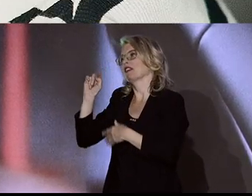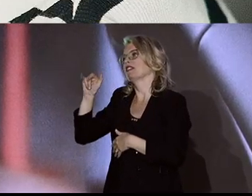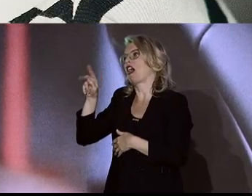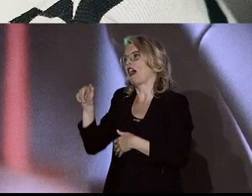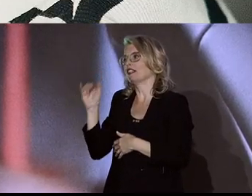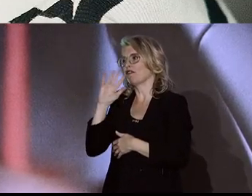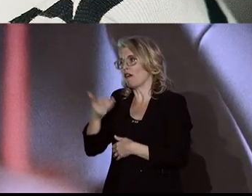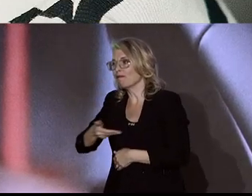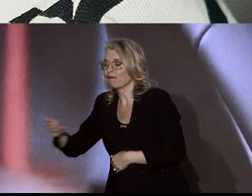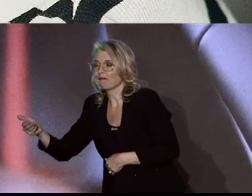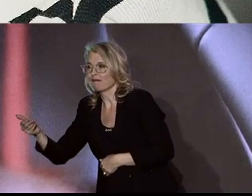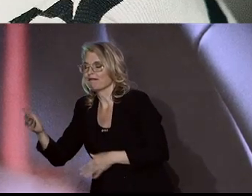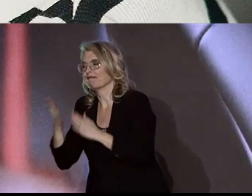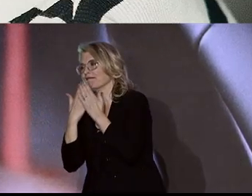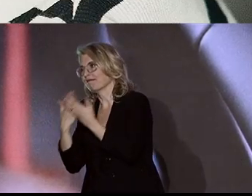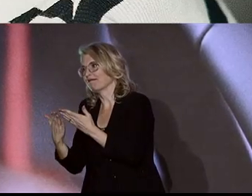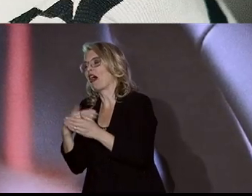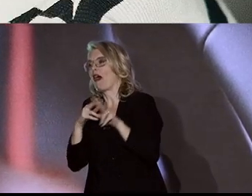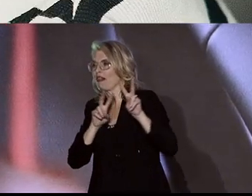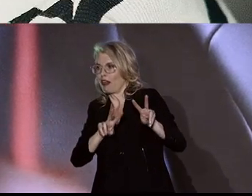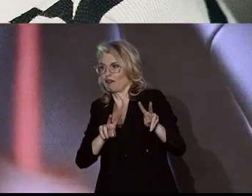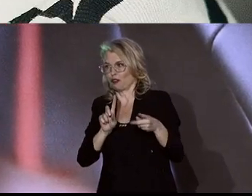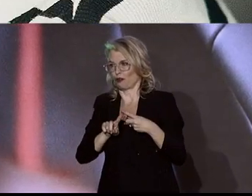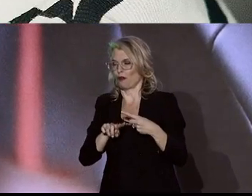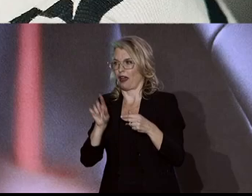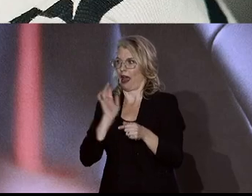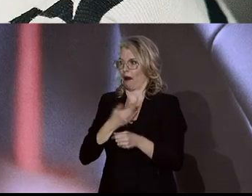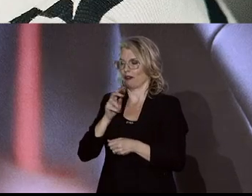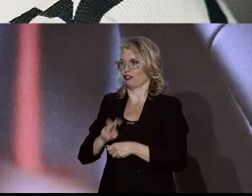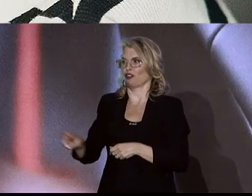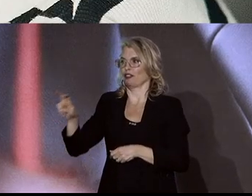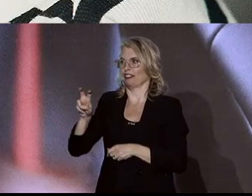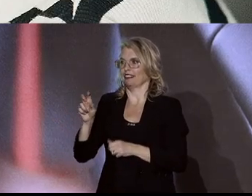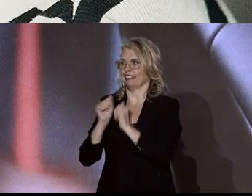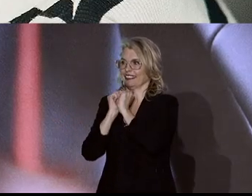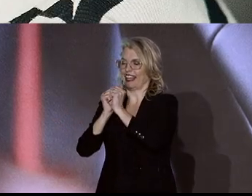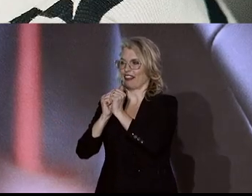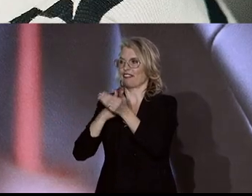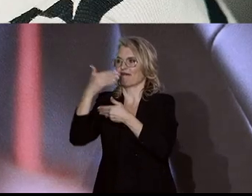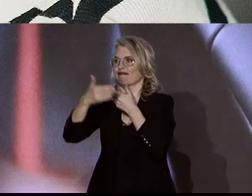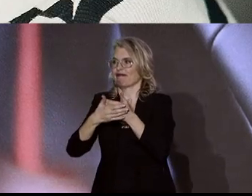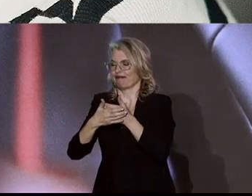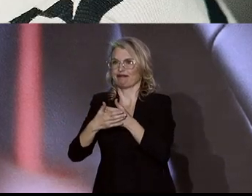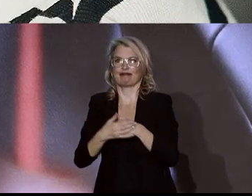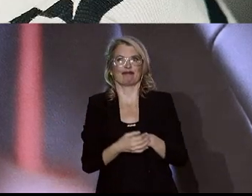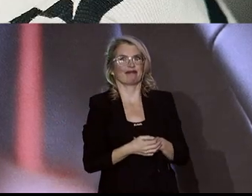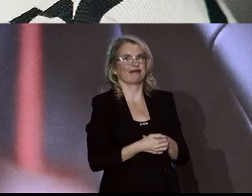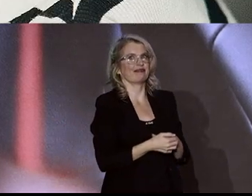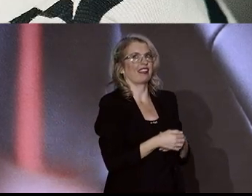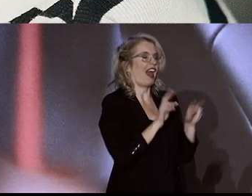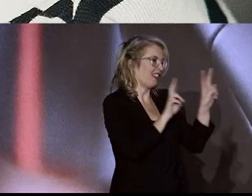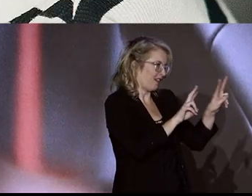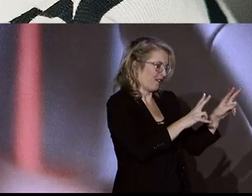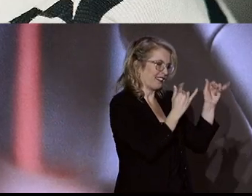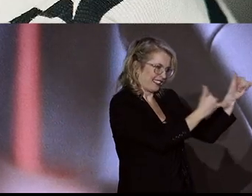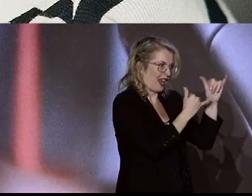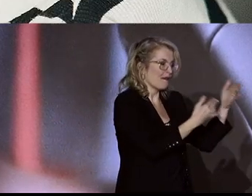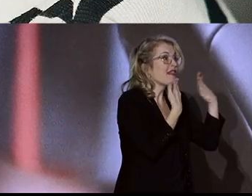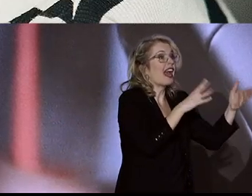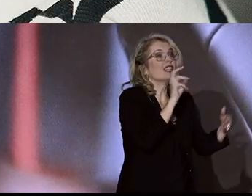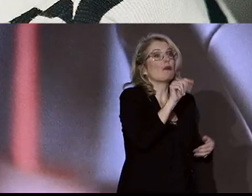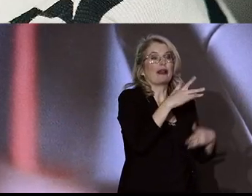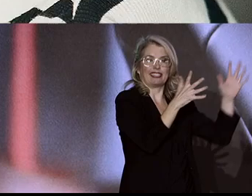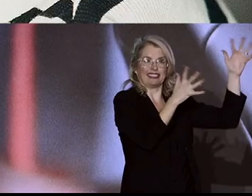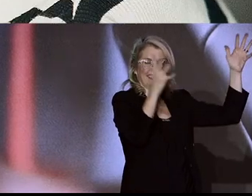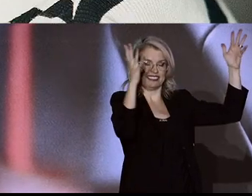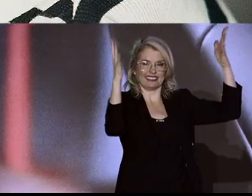so much for having me, and I look forward to where our journey will be taking us next. I look forward to it as well. Thank you very